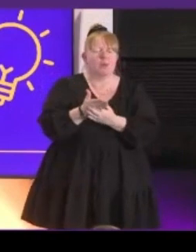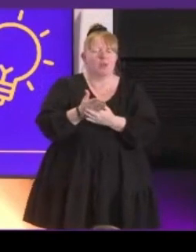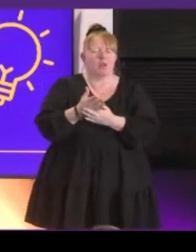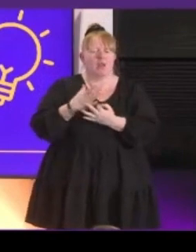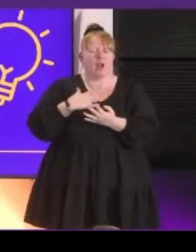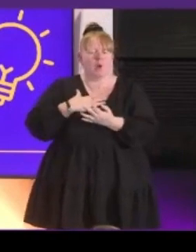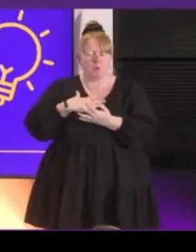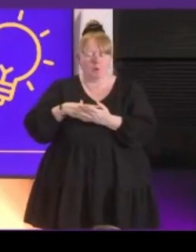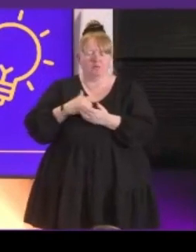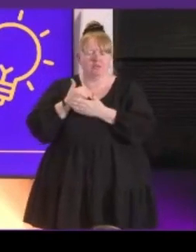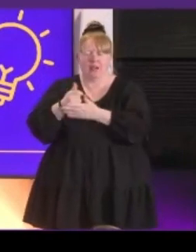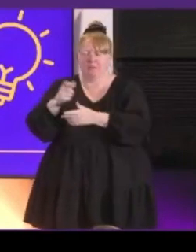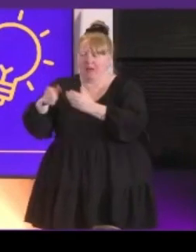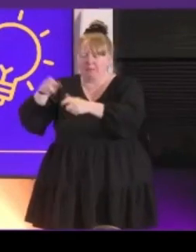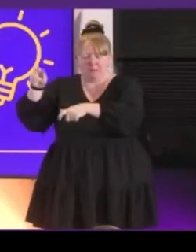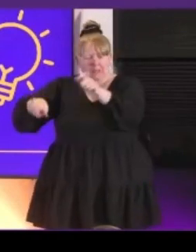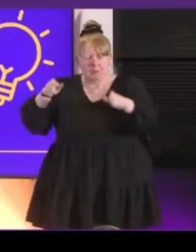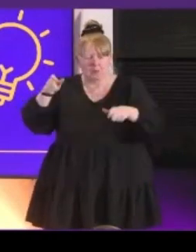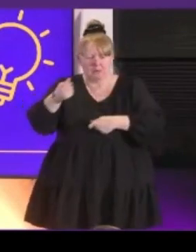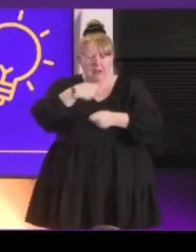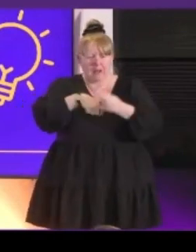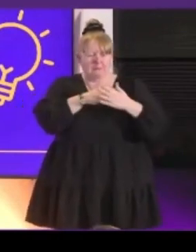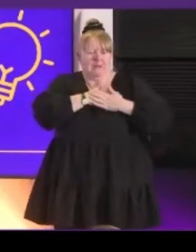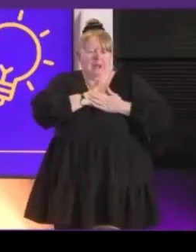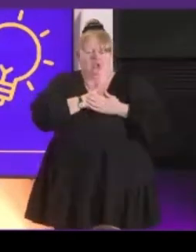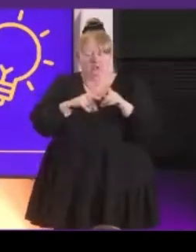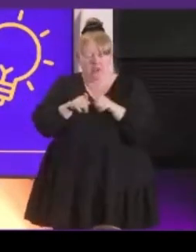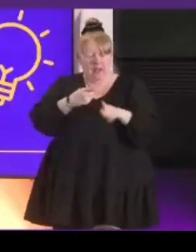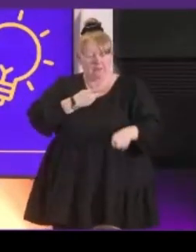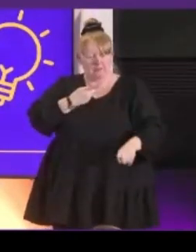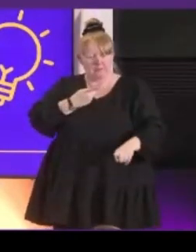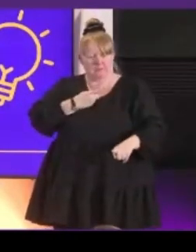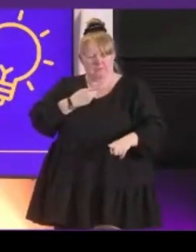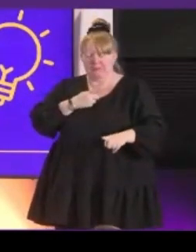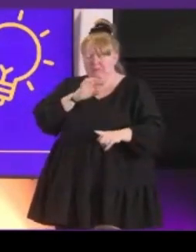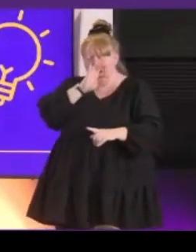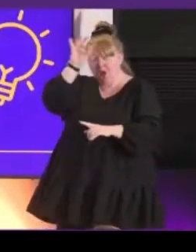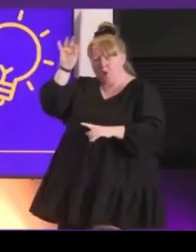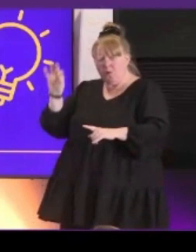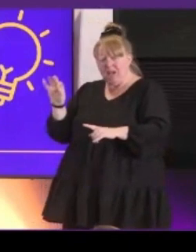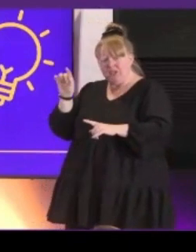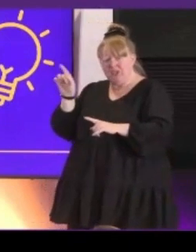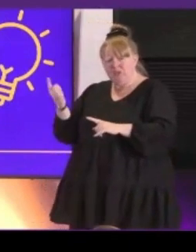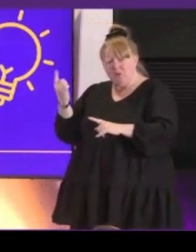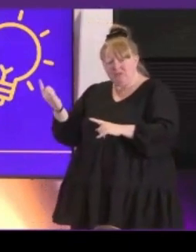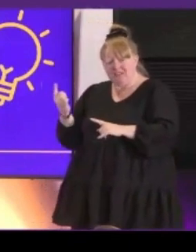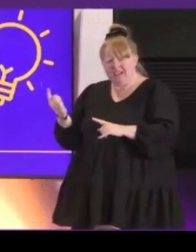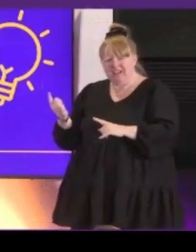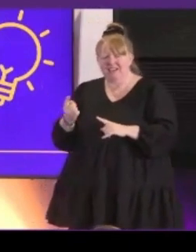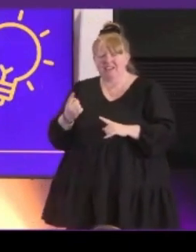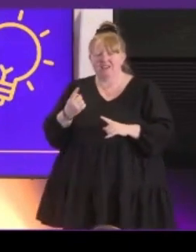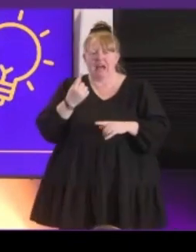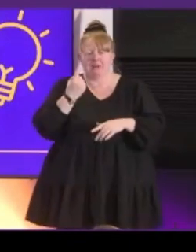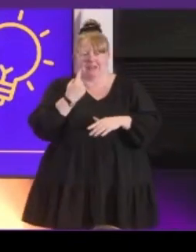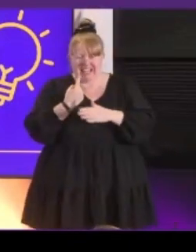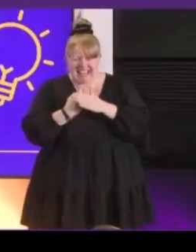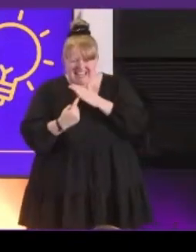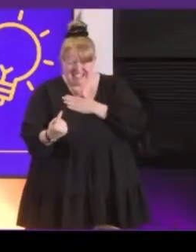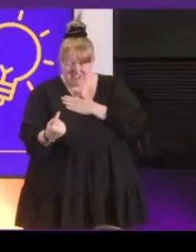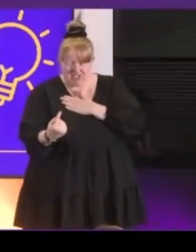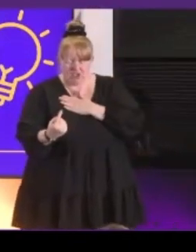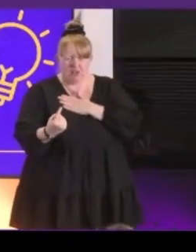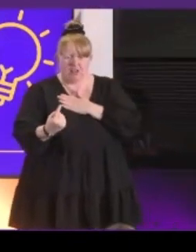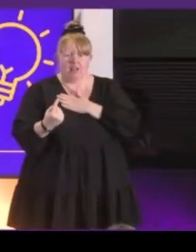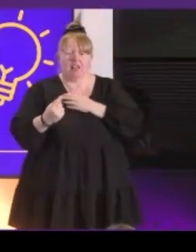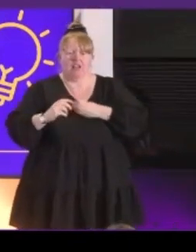be passionate about it the way I am. But I guess my question is to you. As someone, so I'm an individual that's